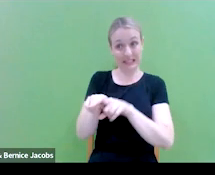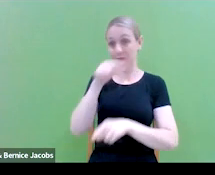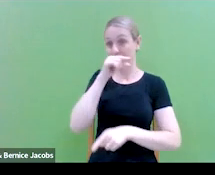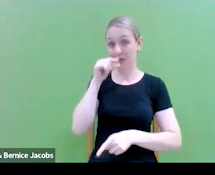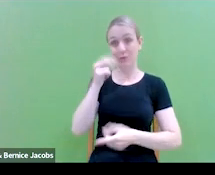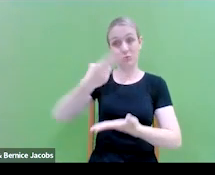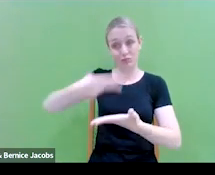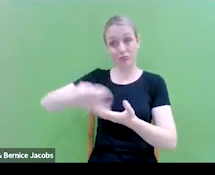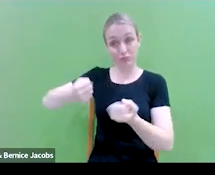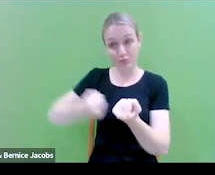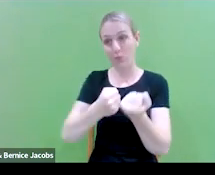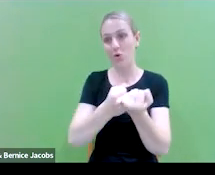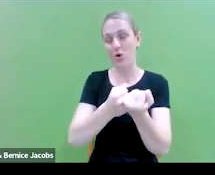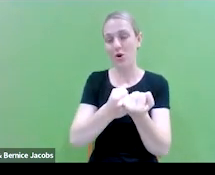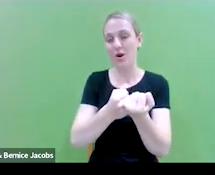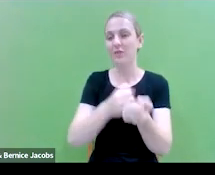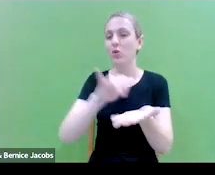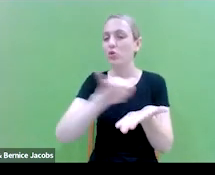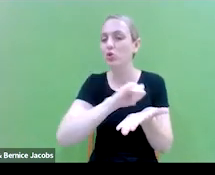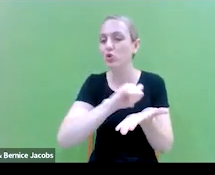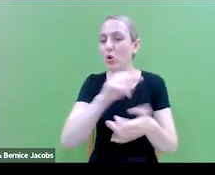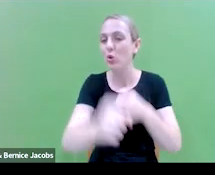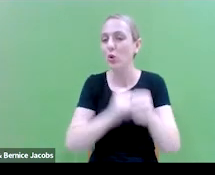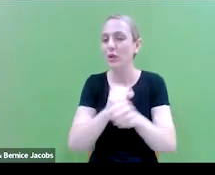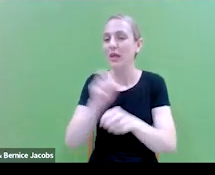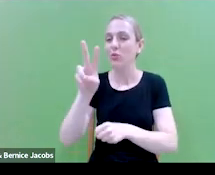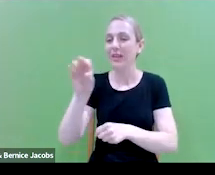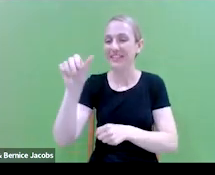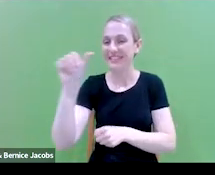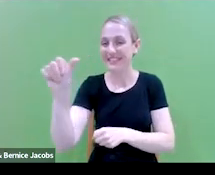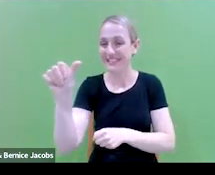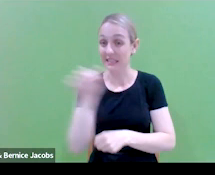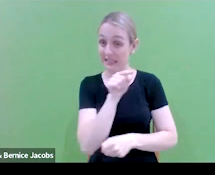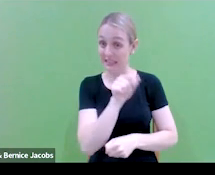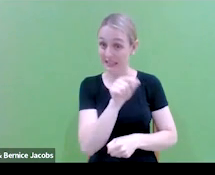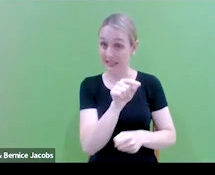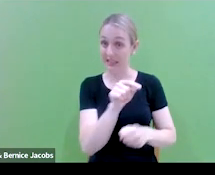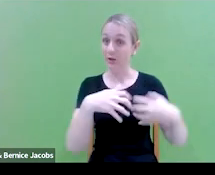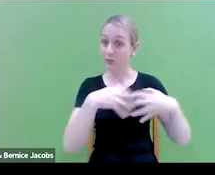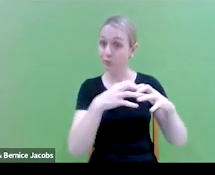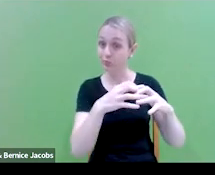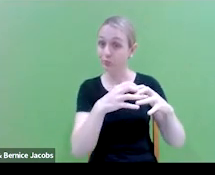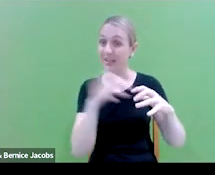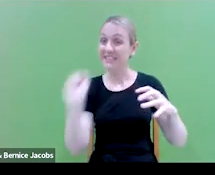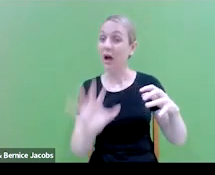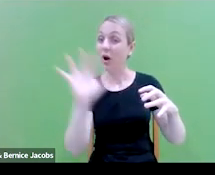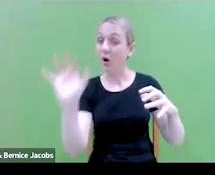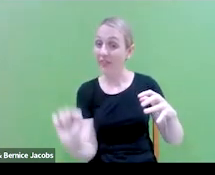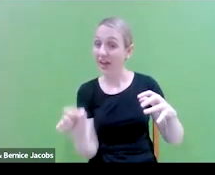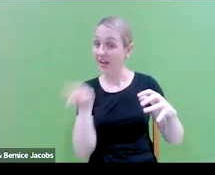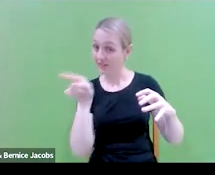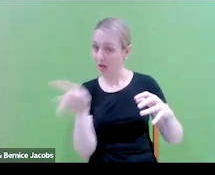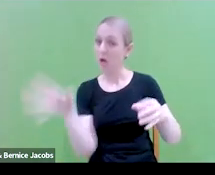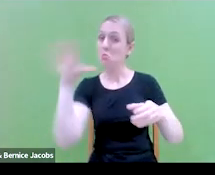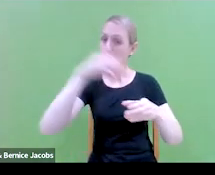was ratified in New York in 2006. When it was opened up for signing, South Africa signed immediately. So